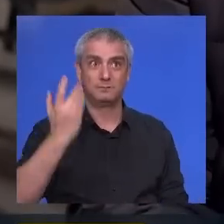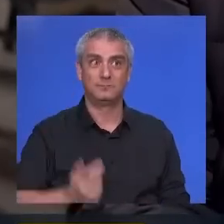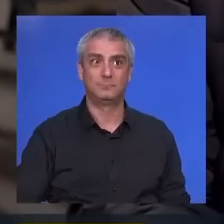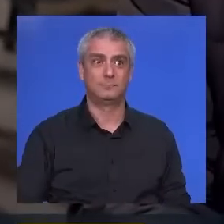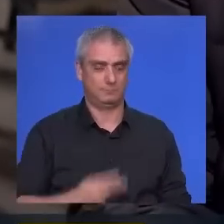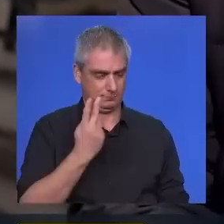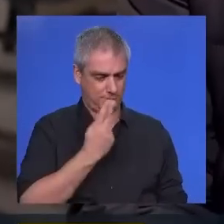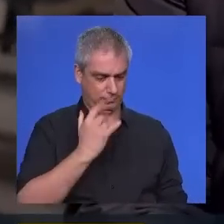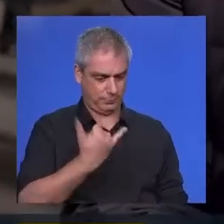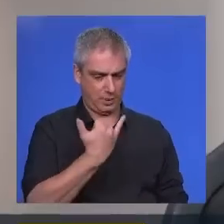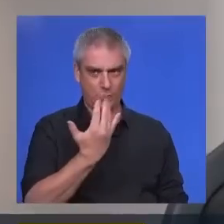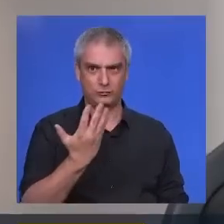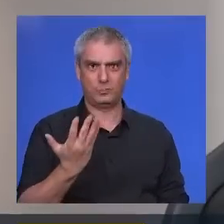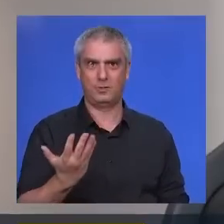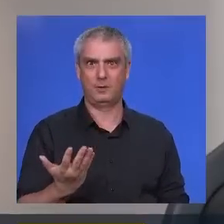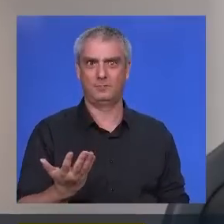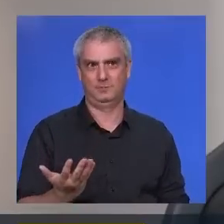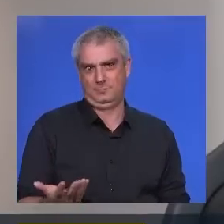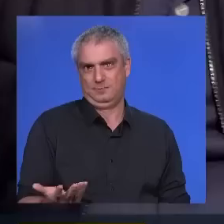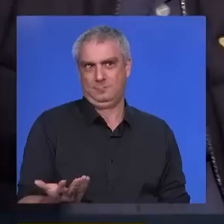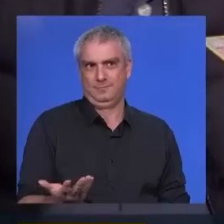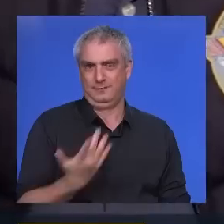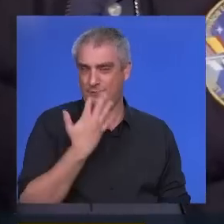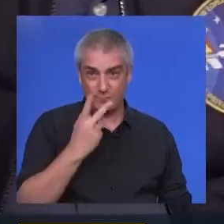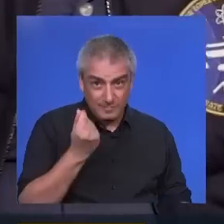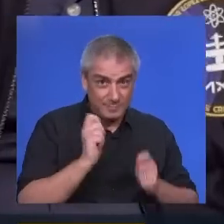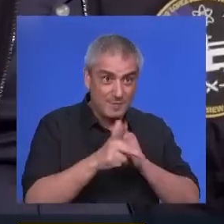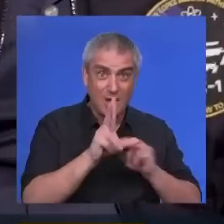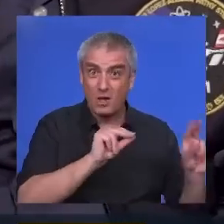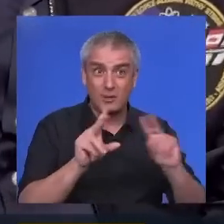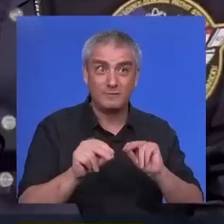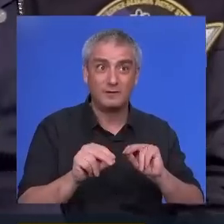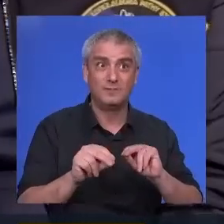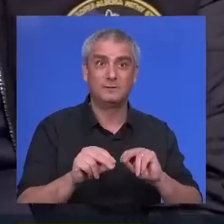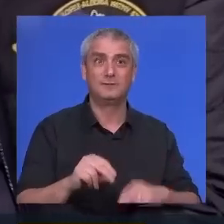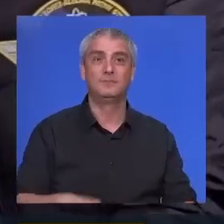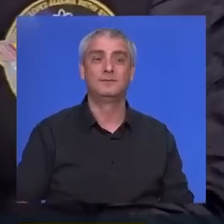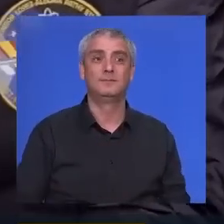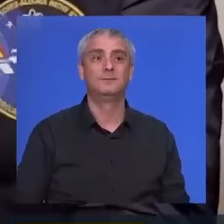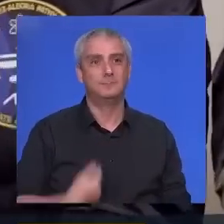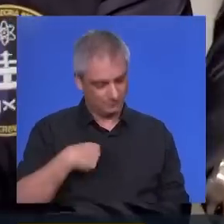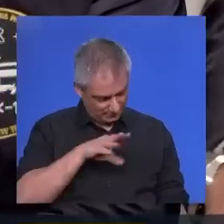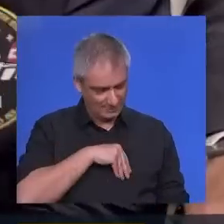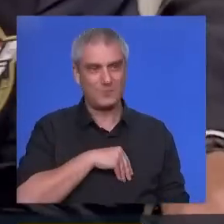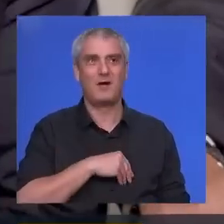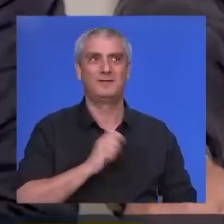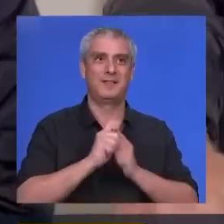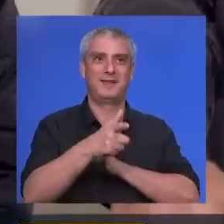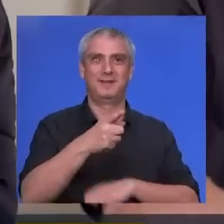Absolutely. 100%. Paying the same price. I would.